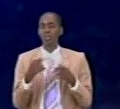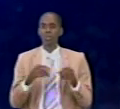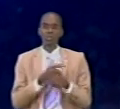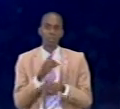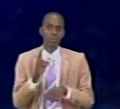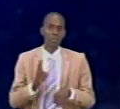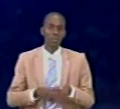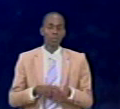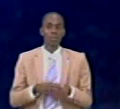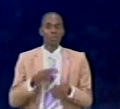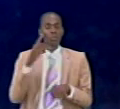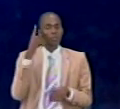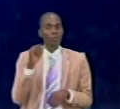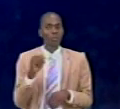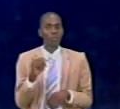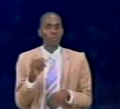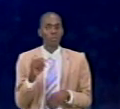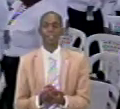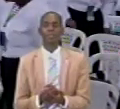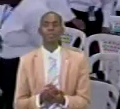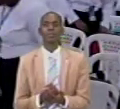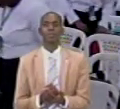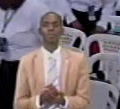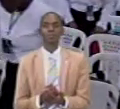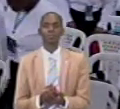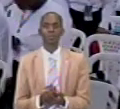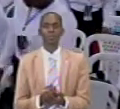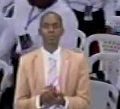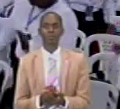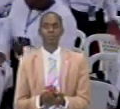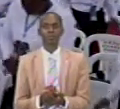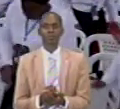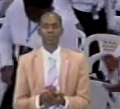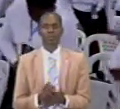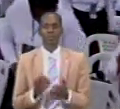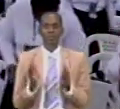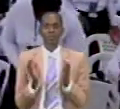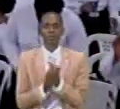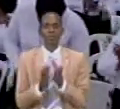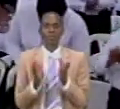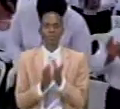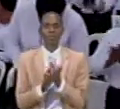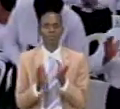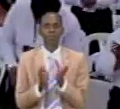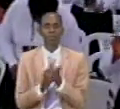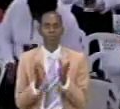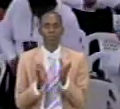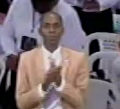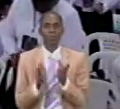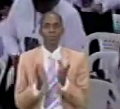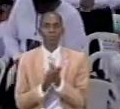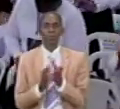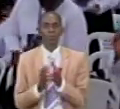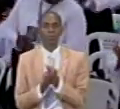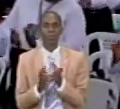and the governor of the nation puts your hand together for Jesus everywhere